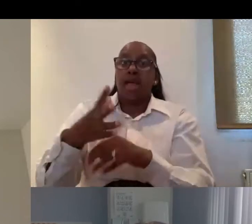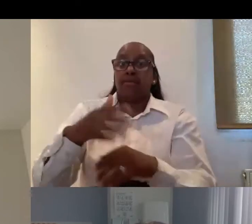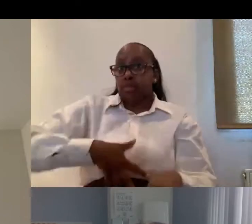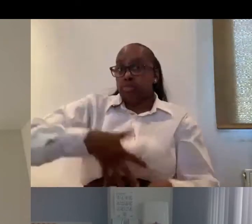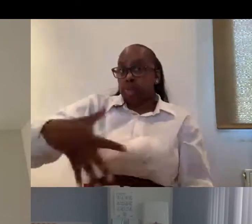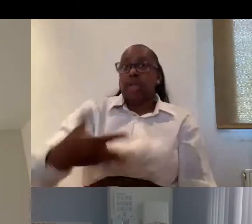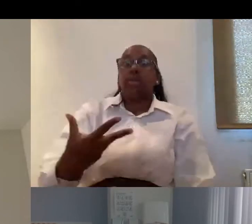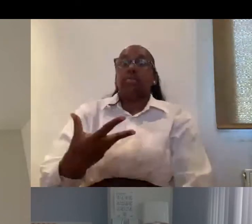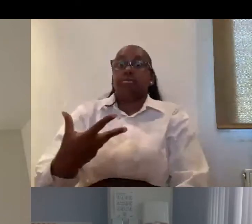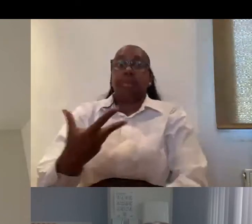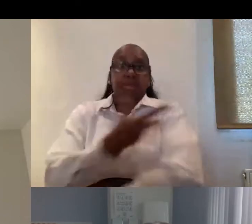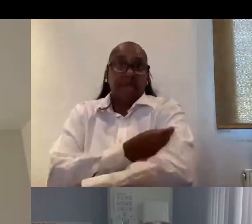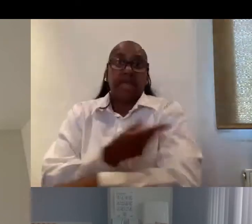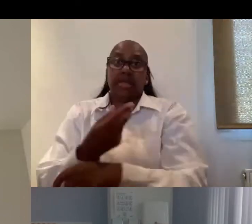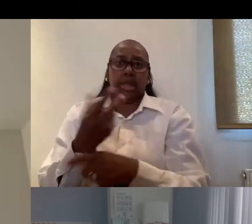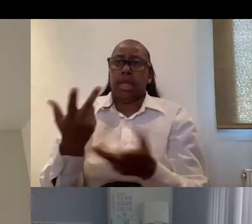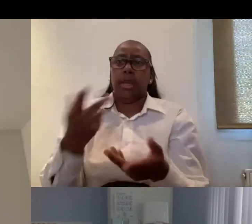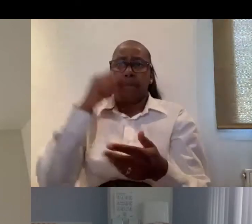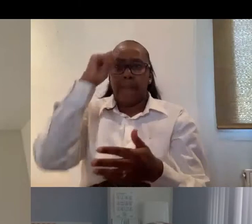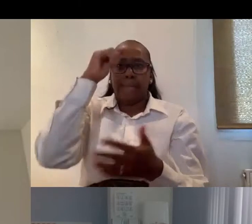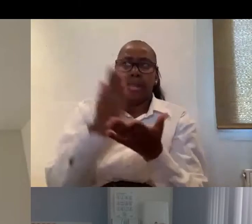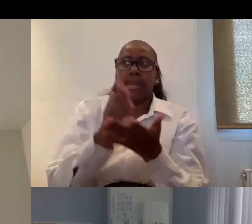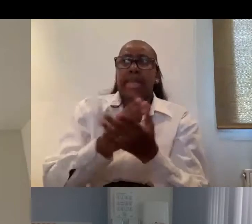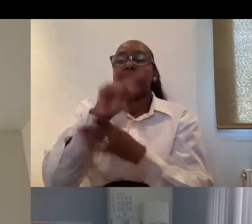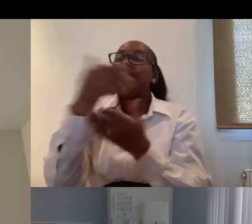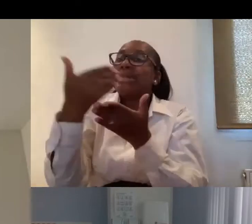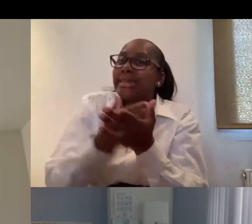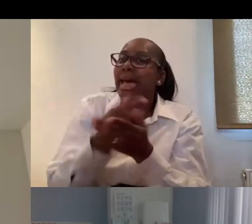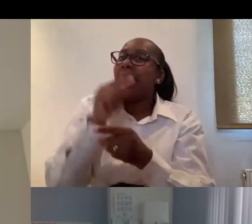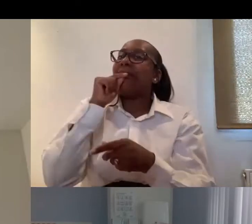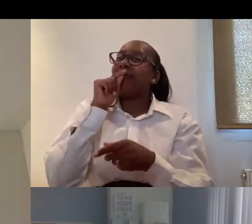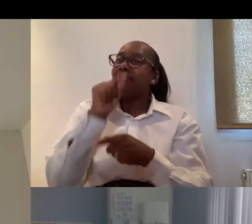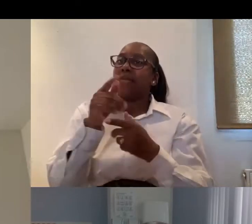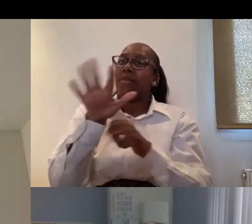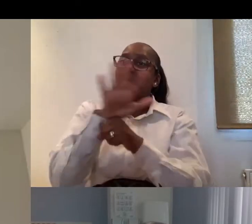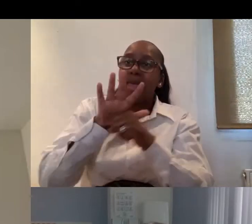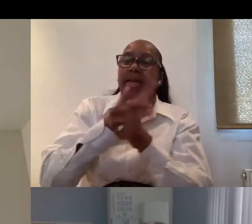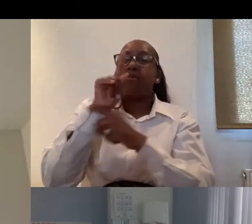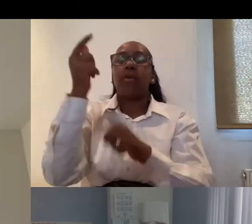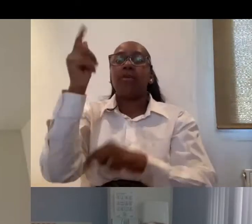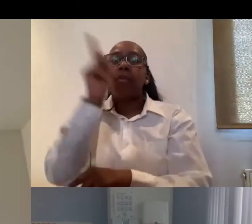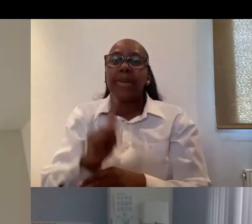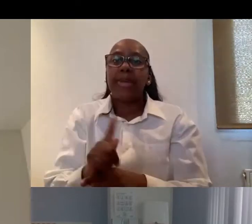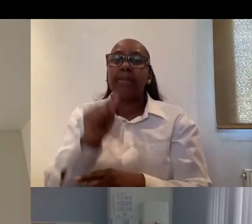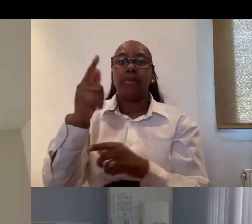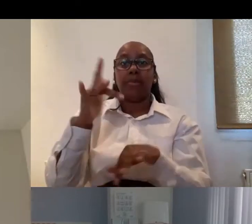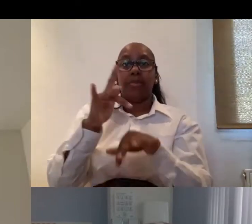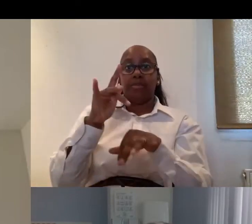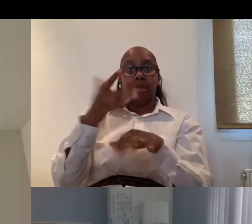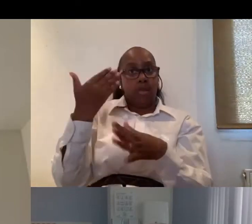vaccine. Because we believe that it is absolutely safe in the vast majority of people, and it is